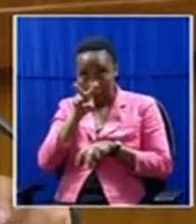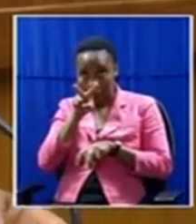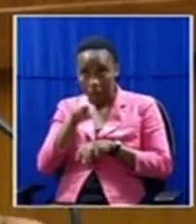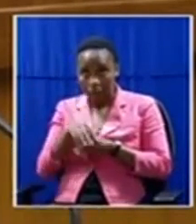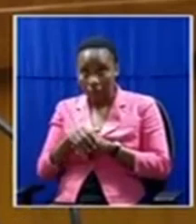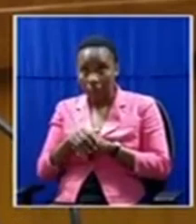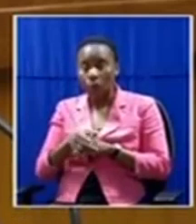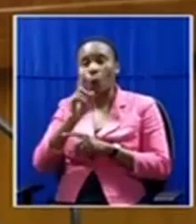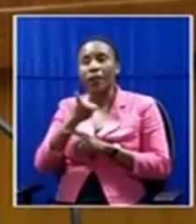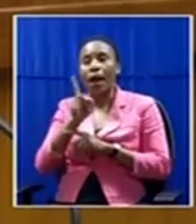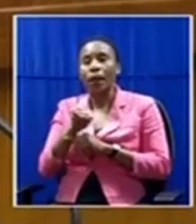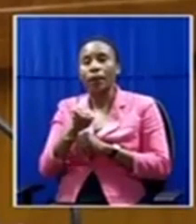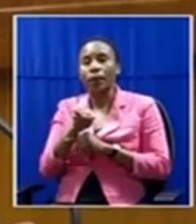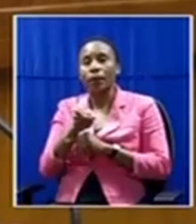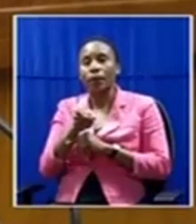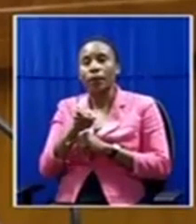order.